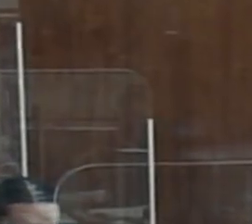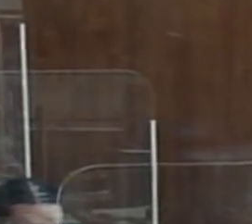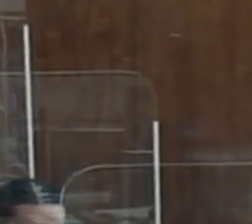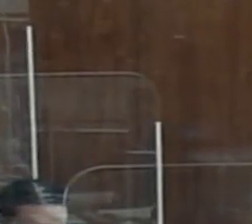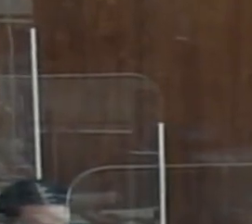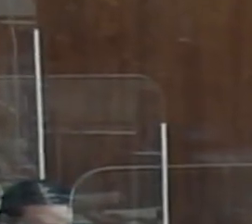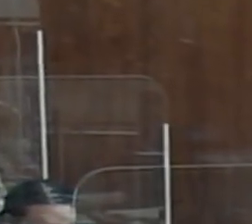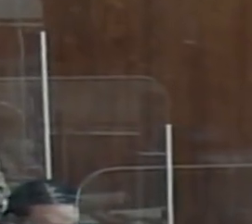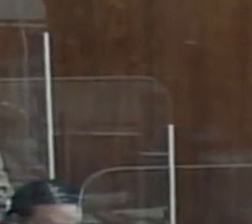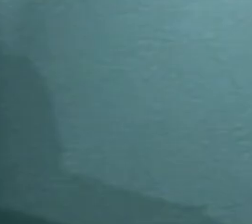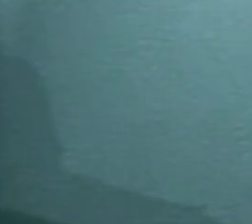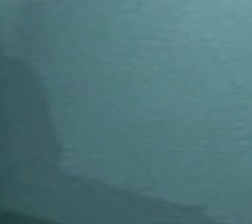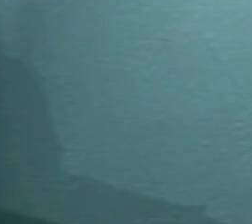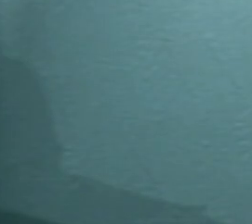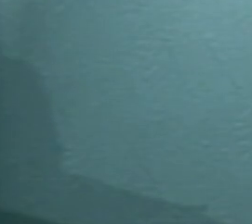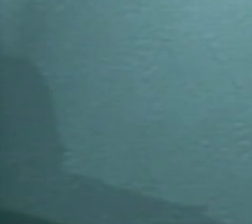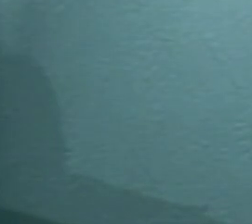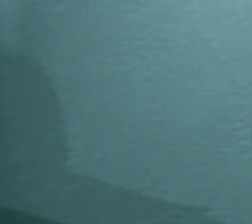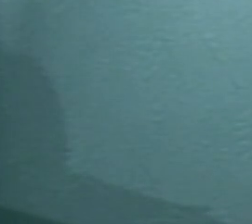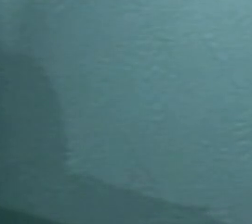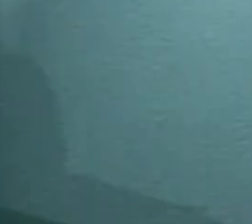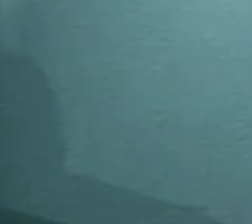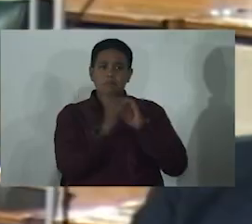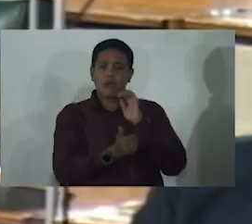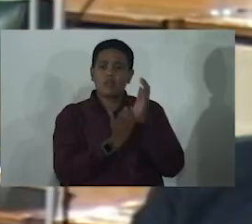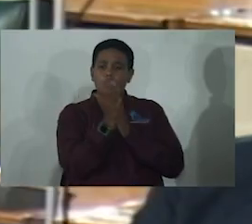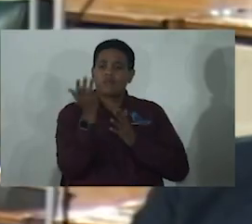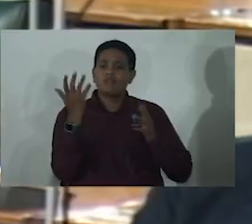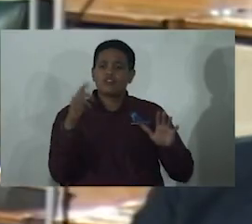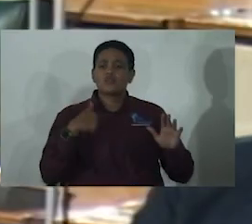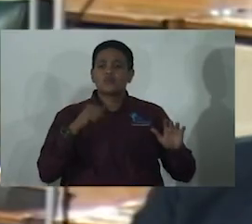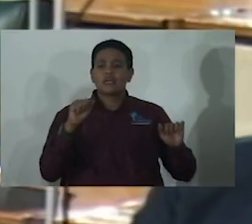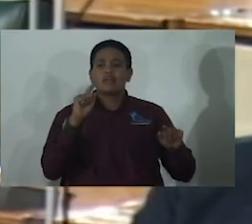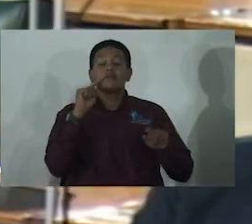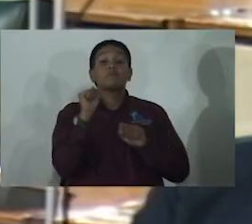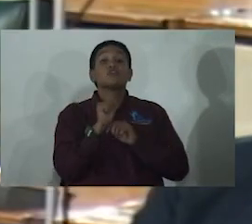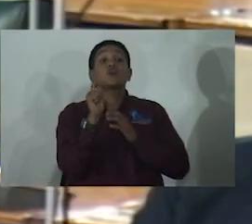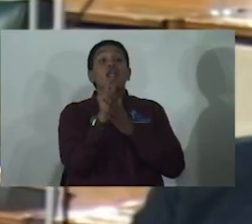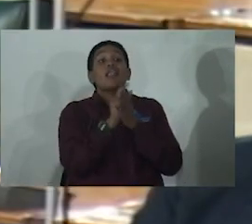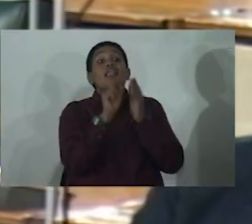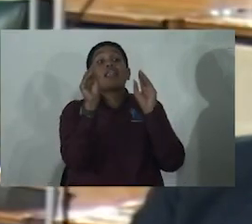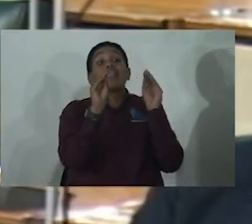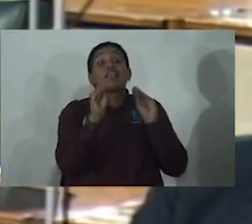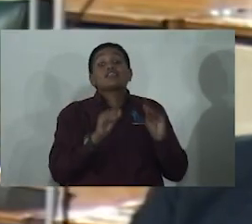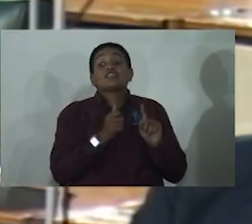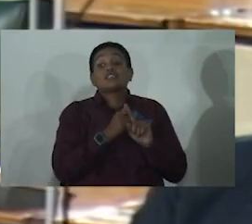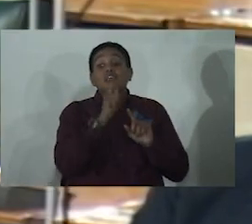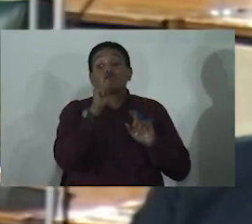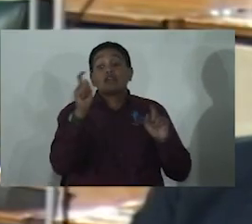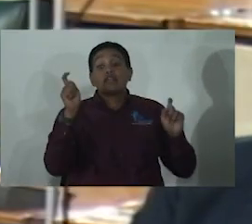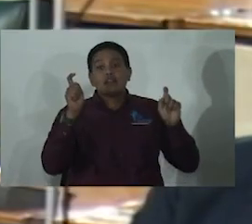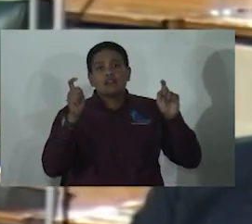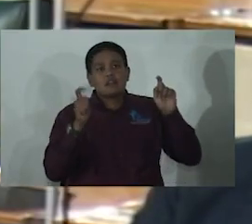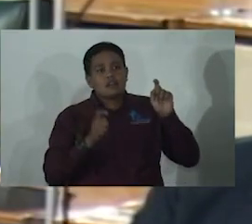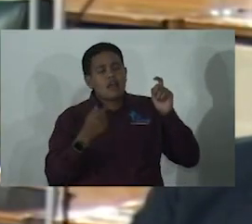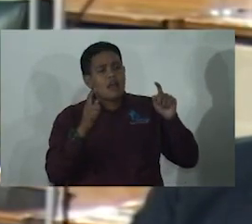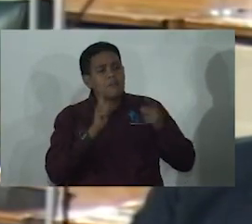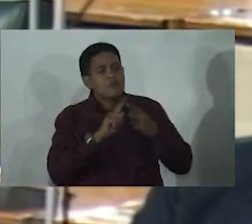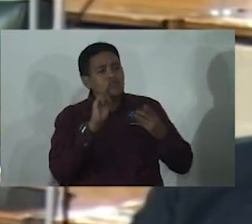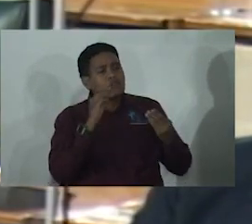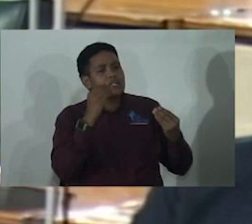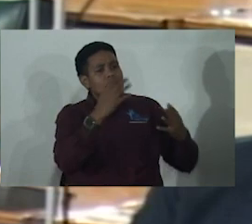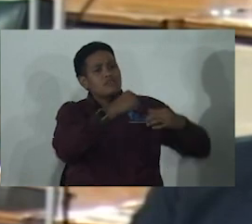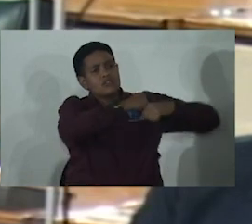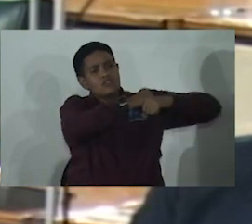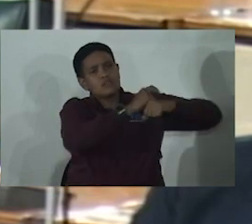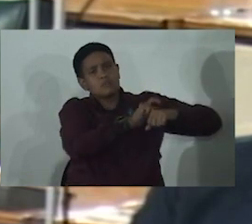It's important that we conduct regular reviews of this legislation so that we can ensure that legislation evolves and changes and gives the